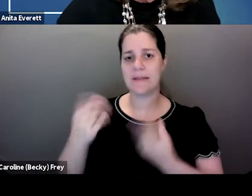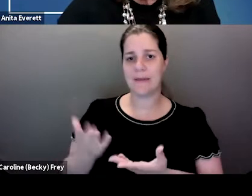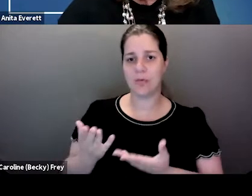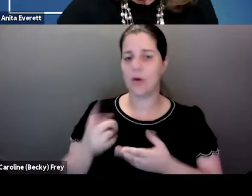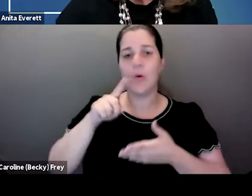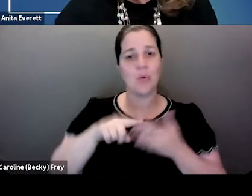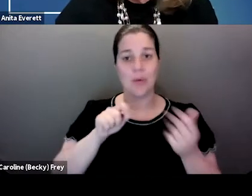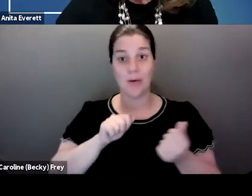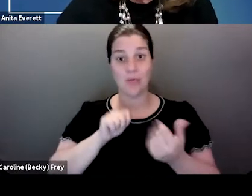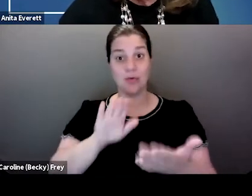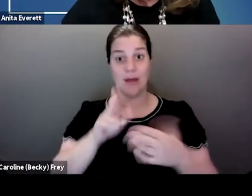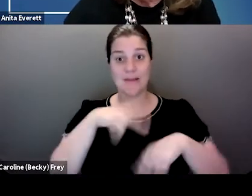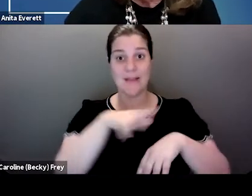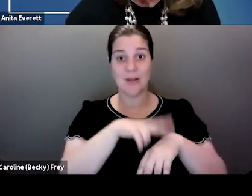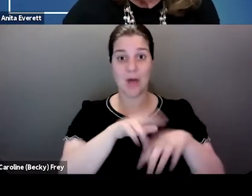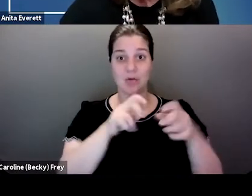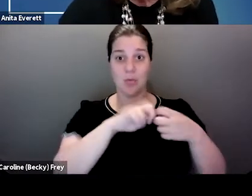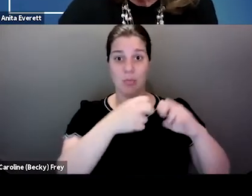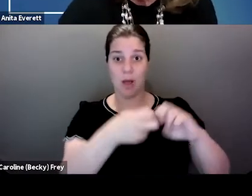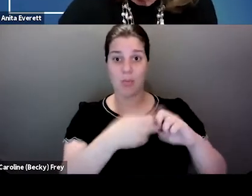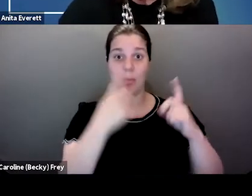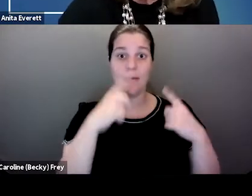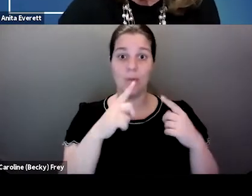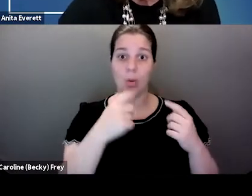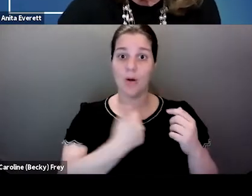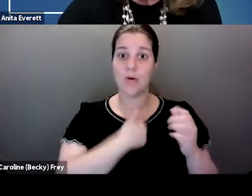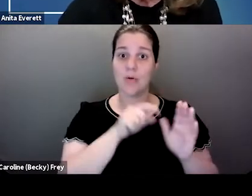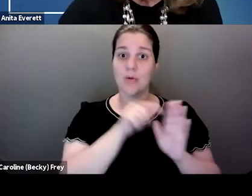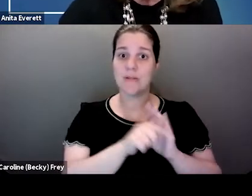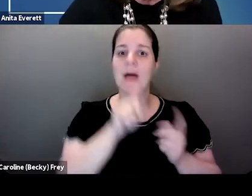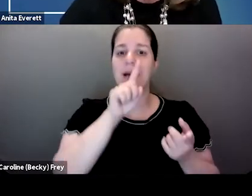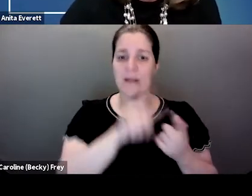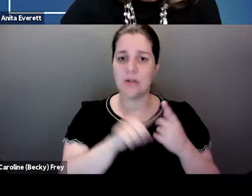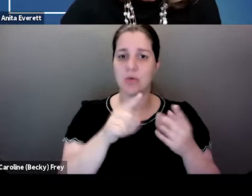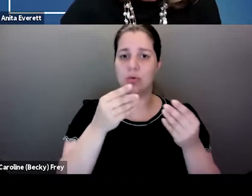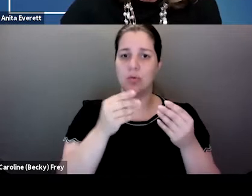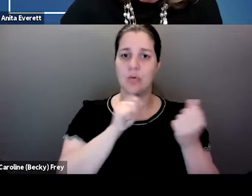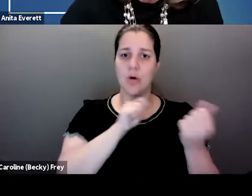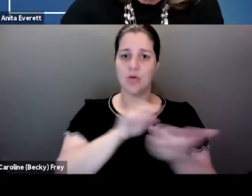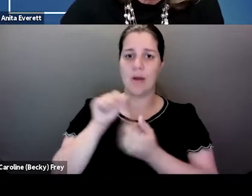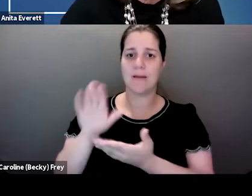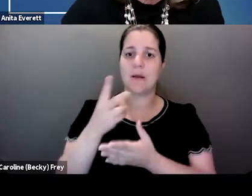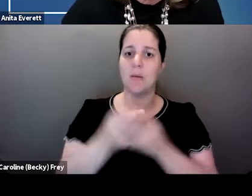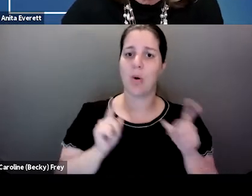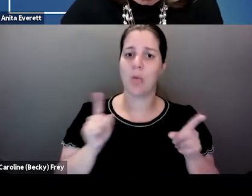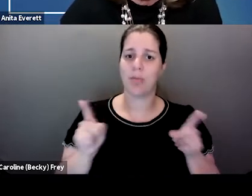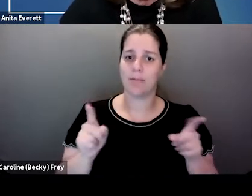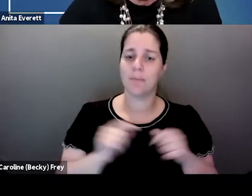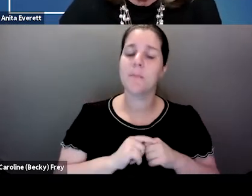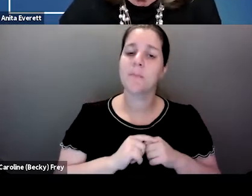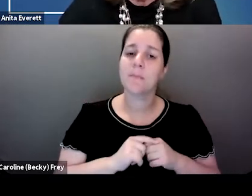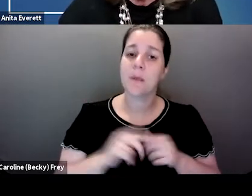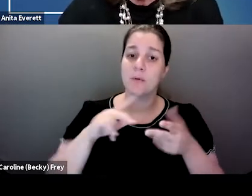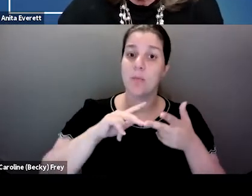our national problem with suicide unless you address both of those components. So the third of these has to do